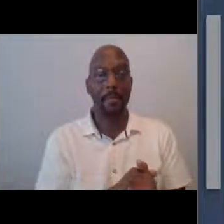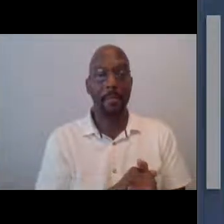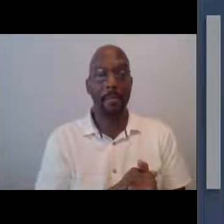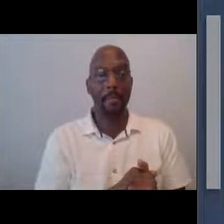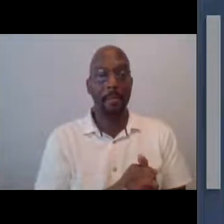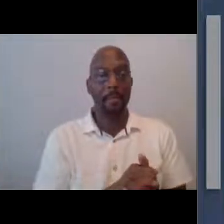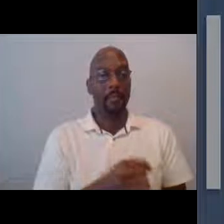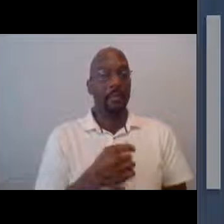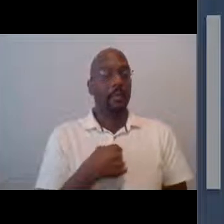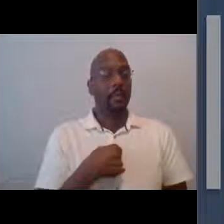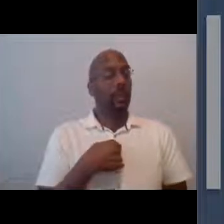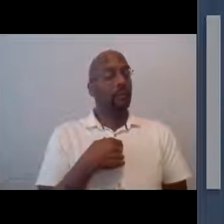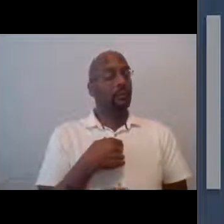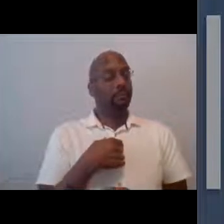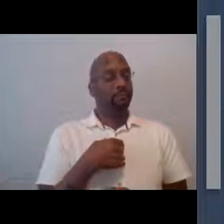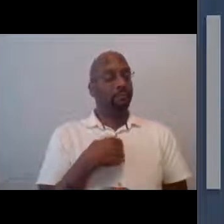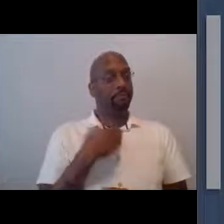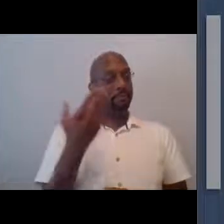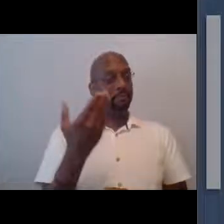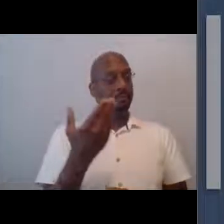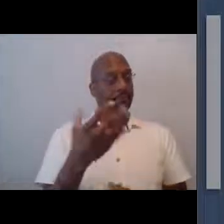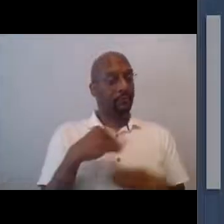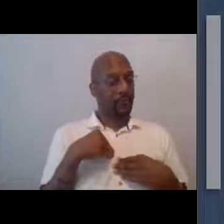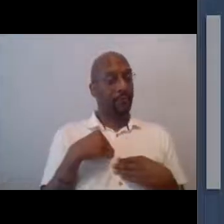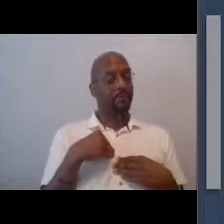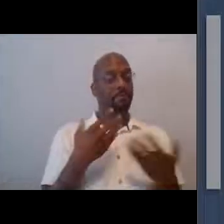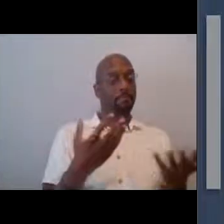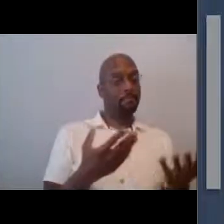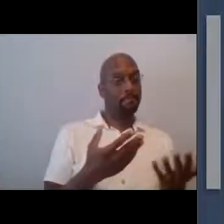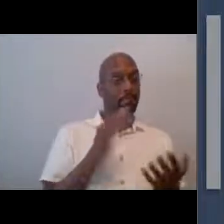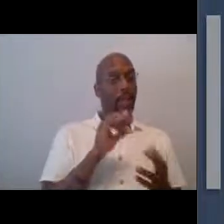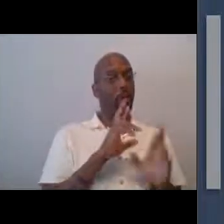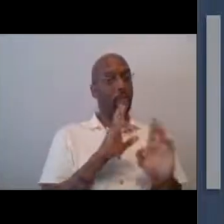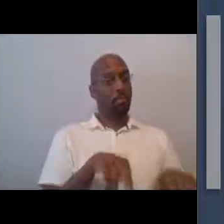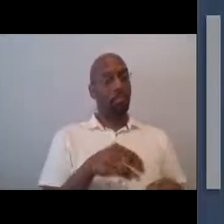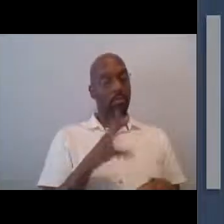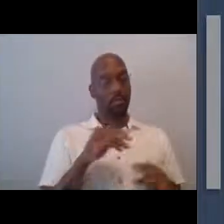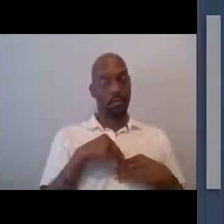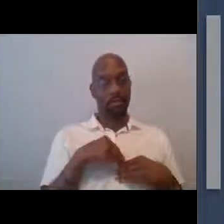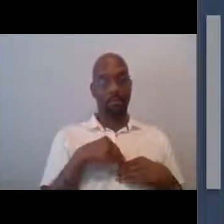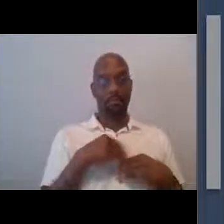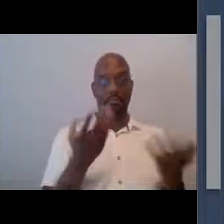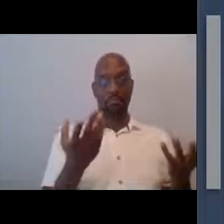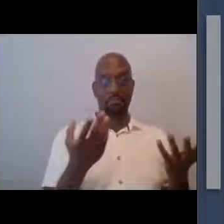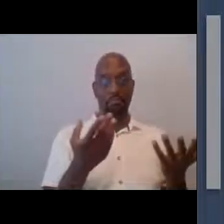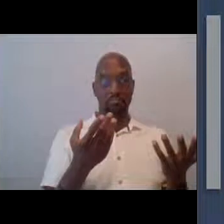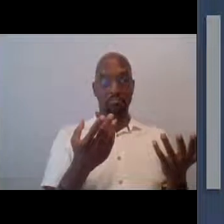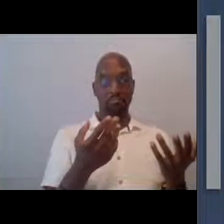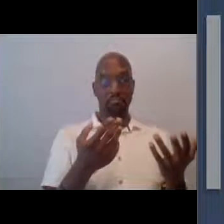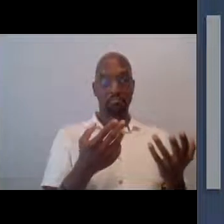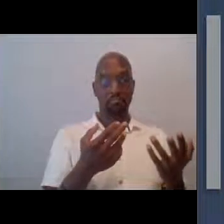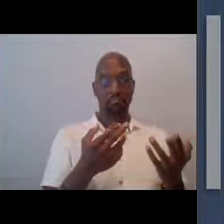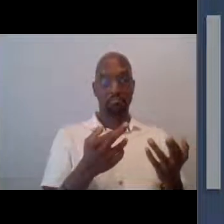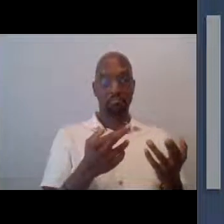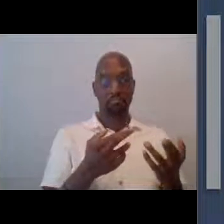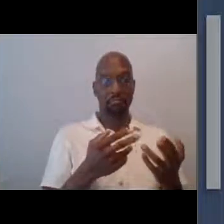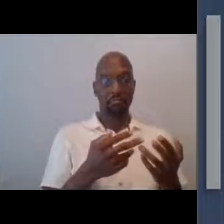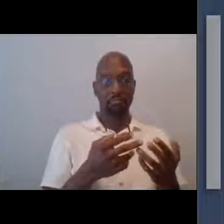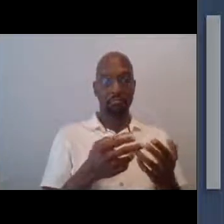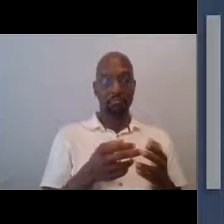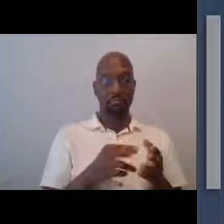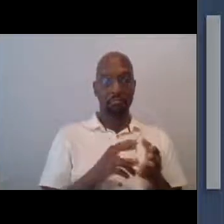I will entertain a motion to accept our commissioner reports. Madam Chair, that's not necessary. I